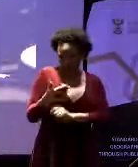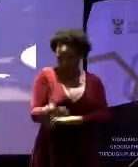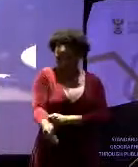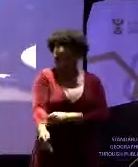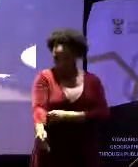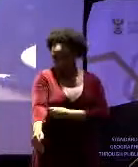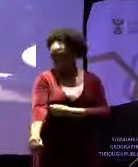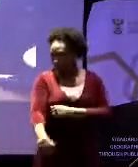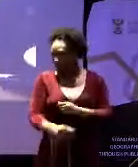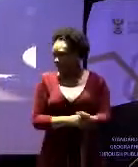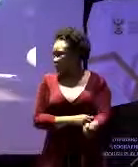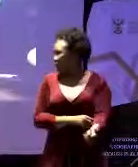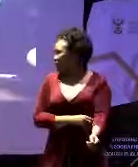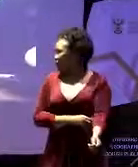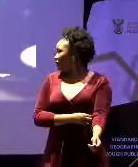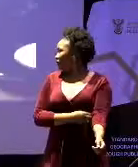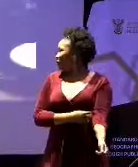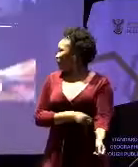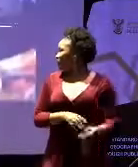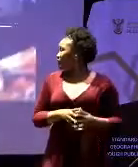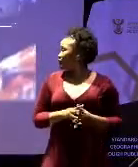Thank you. Thank you.